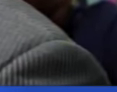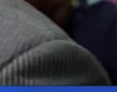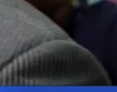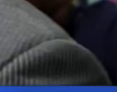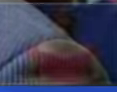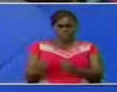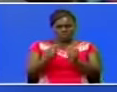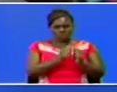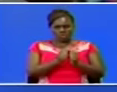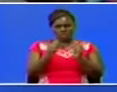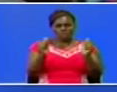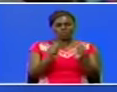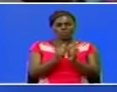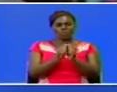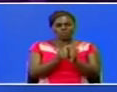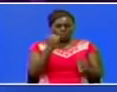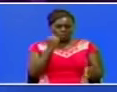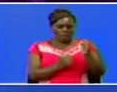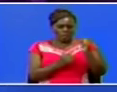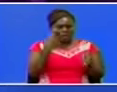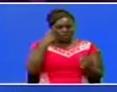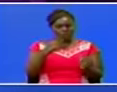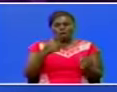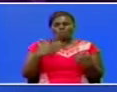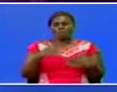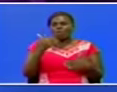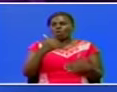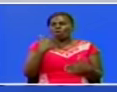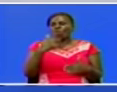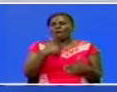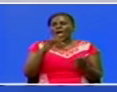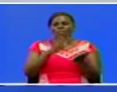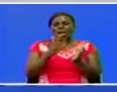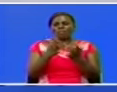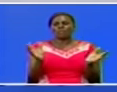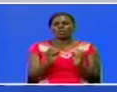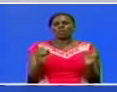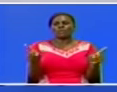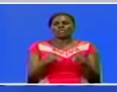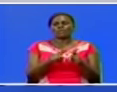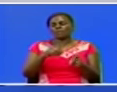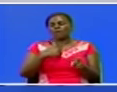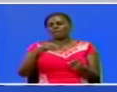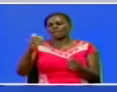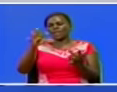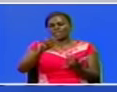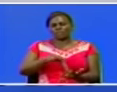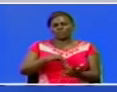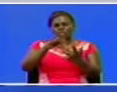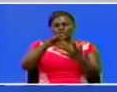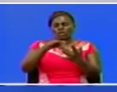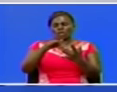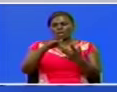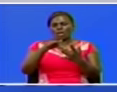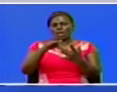Together with the event Run for the Bibleless, we've been doing another special event right in the Run for the Bibleless, and that will